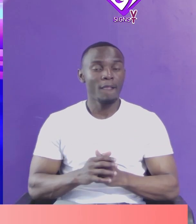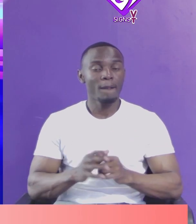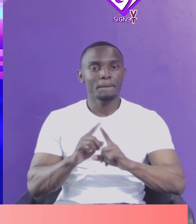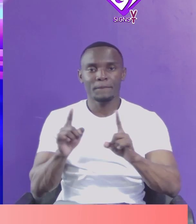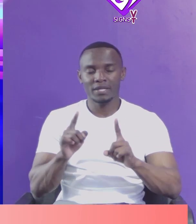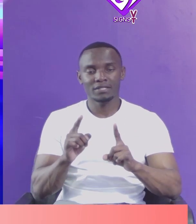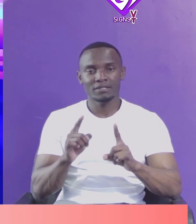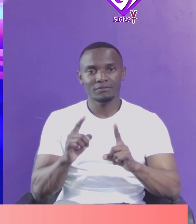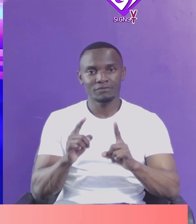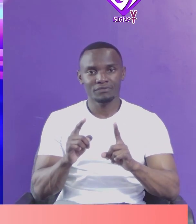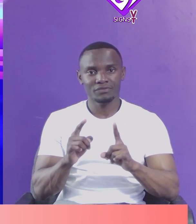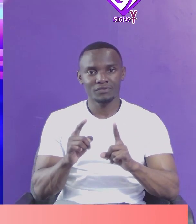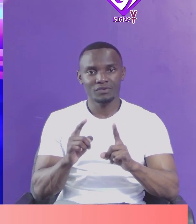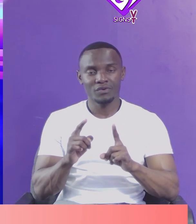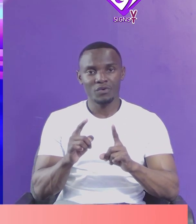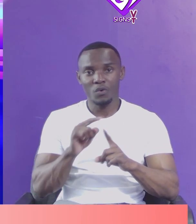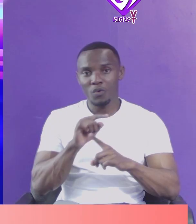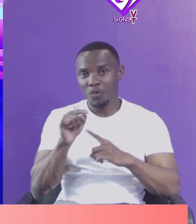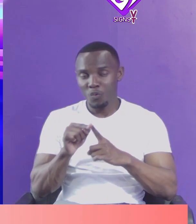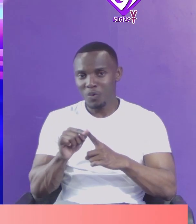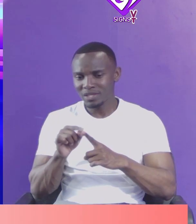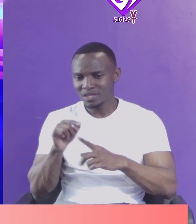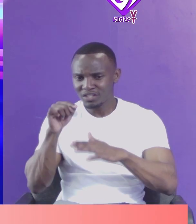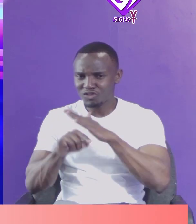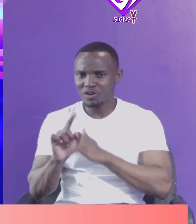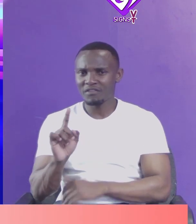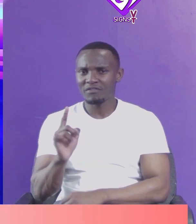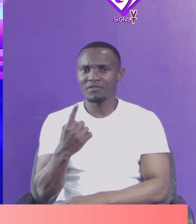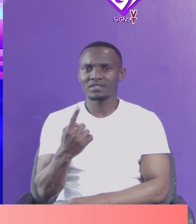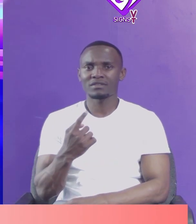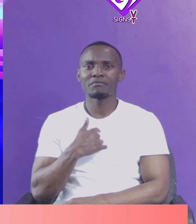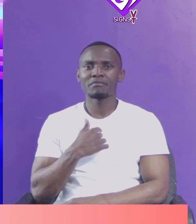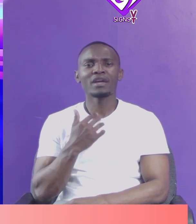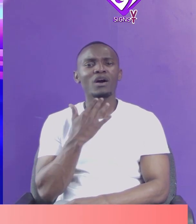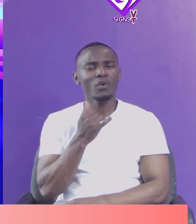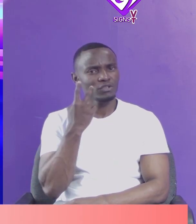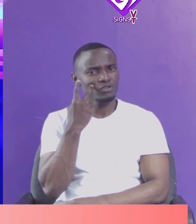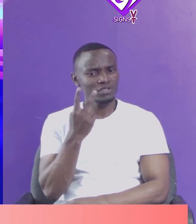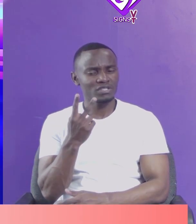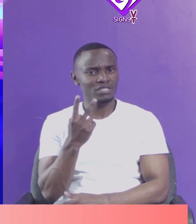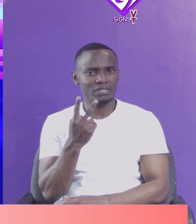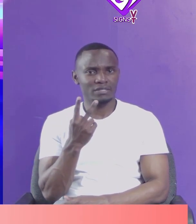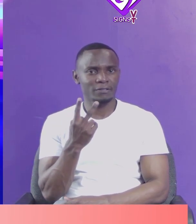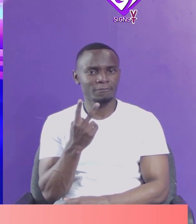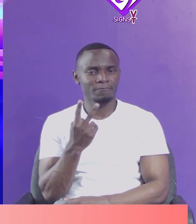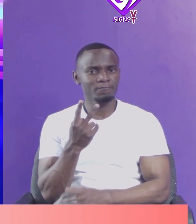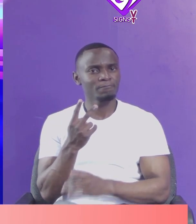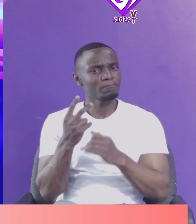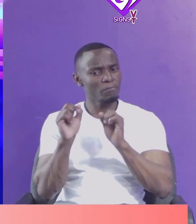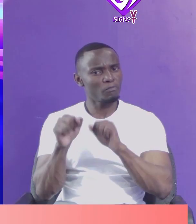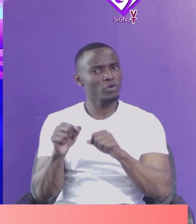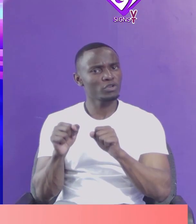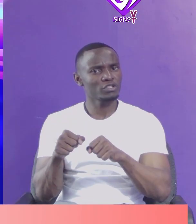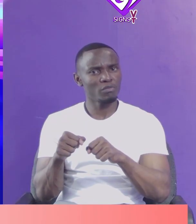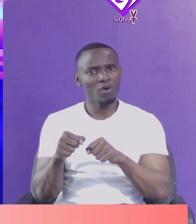really, when Arsenal scored the first goal, I wanted to really see how Bayern would respond. The team mentality.